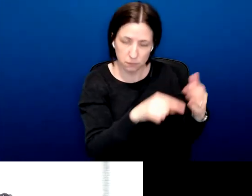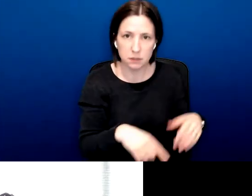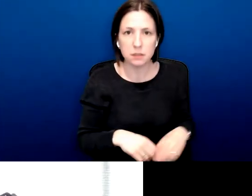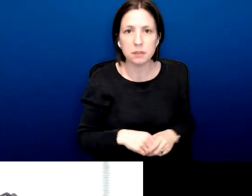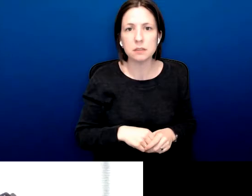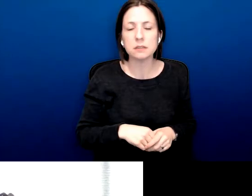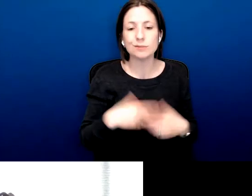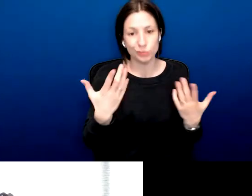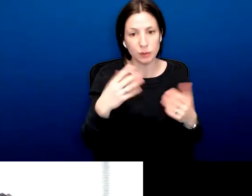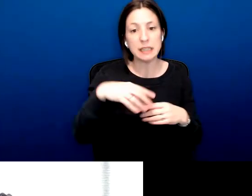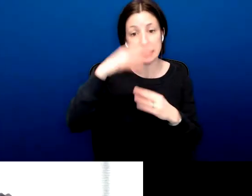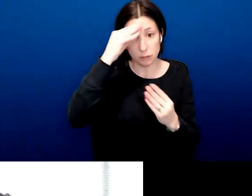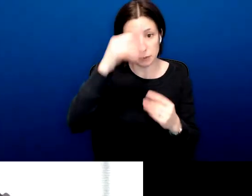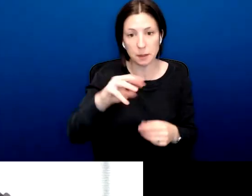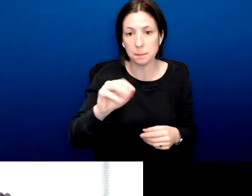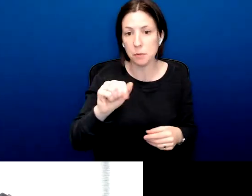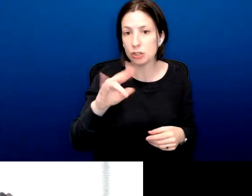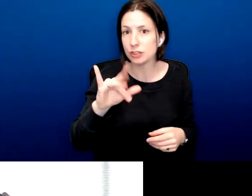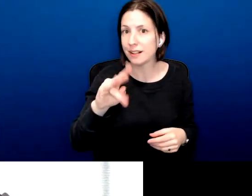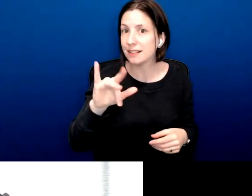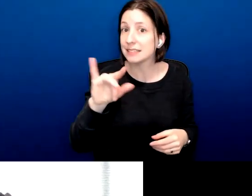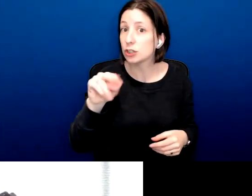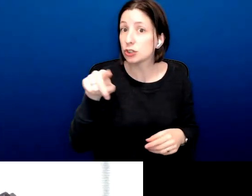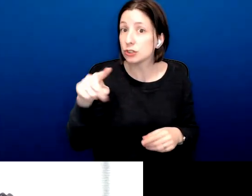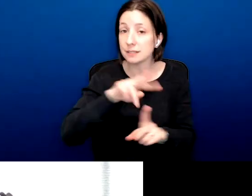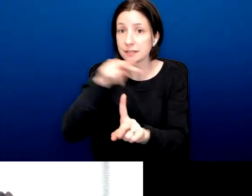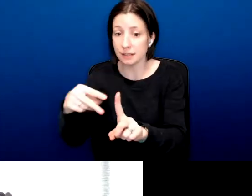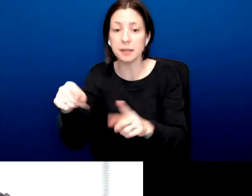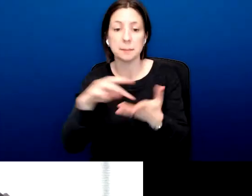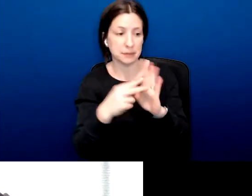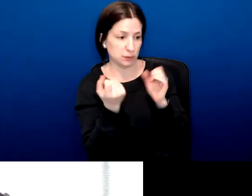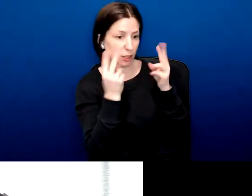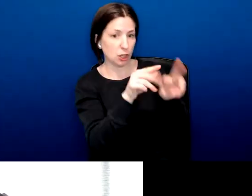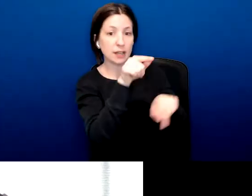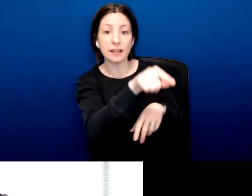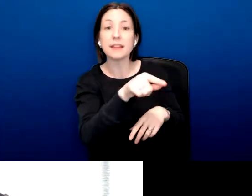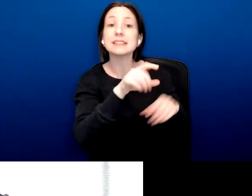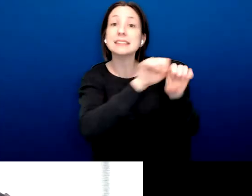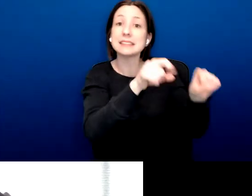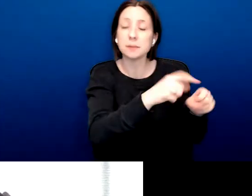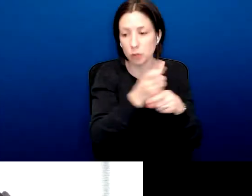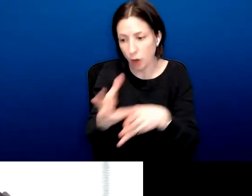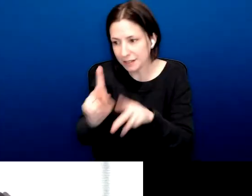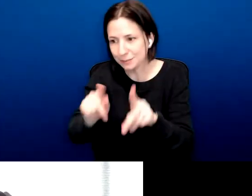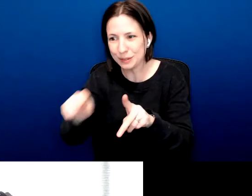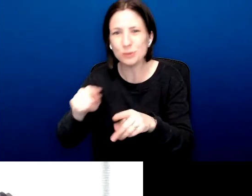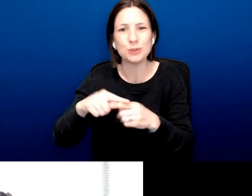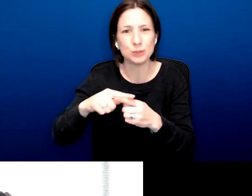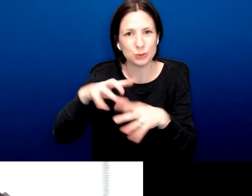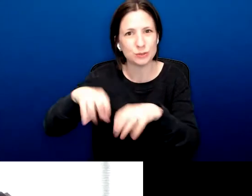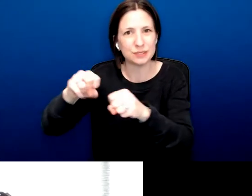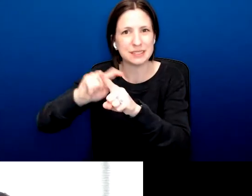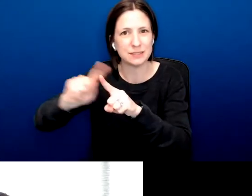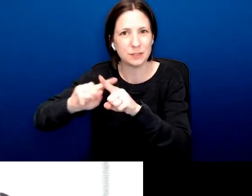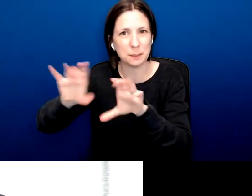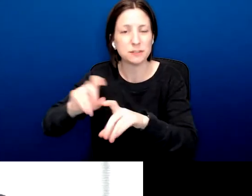understand, hey, it's actually the system that's causing people to engage in these defensive behaviors. But, you know, what we've learned, I think, from history